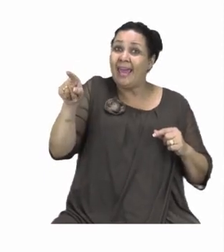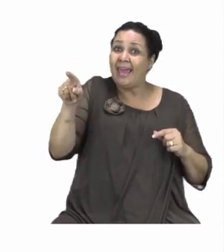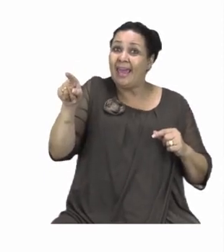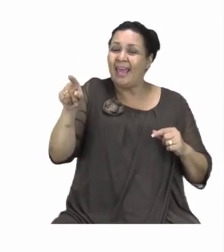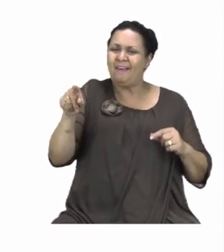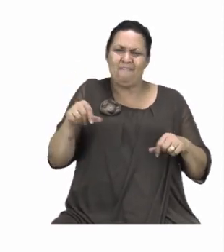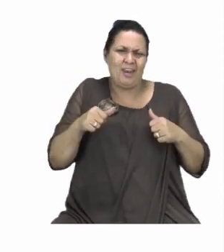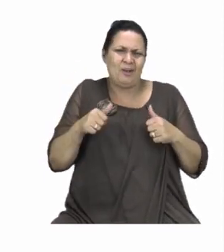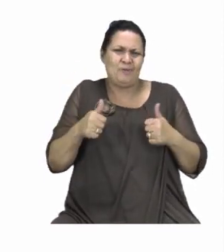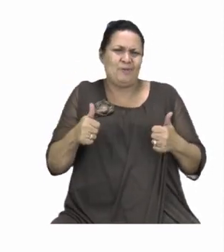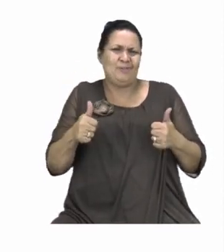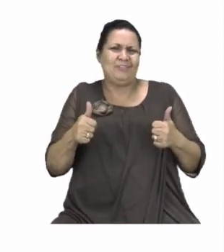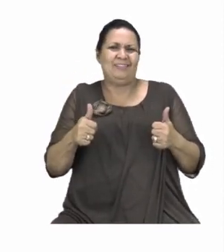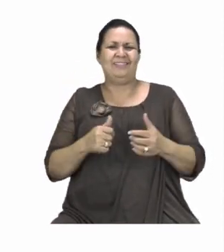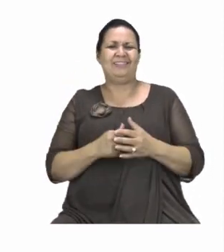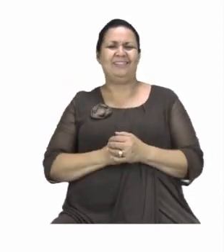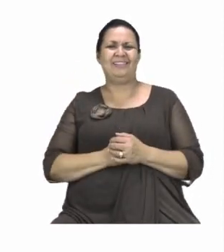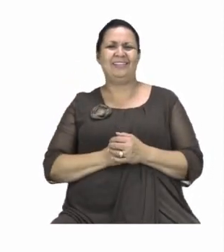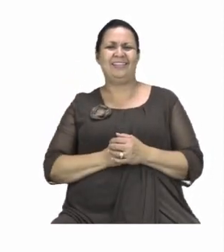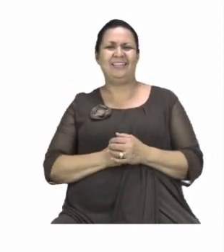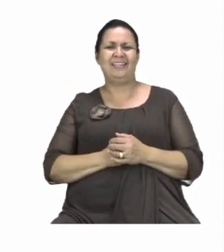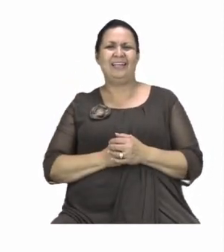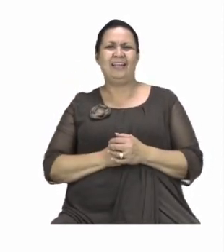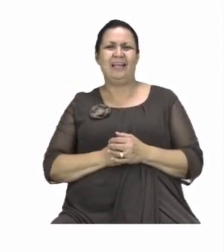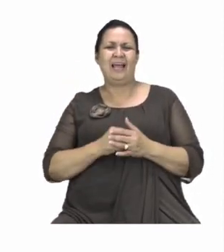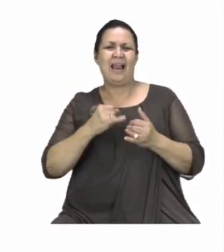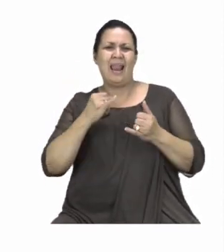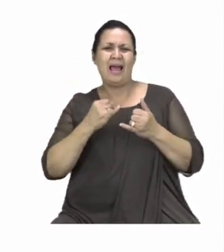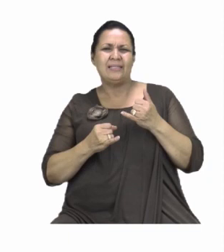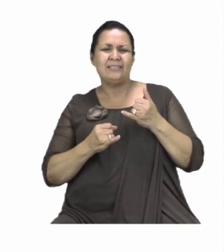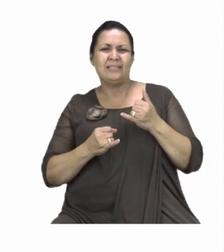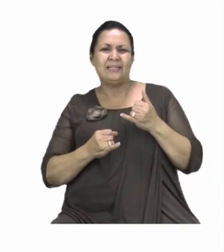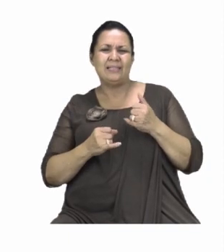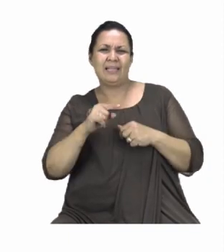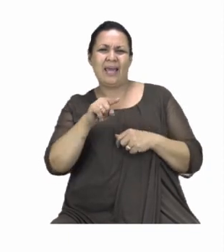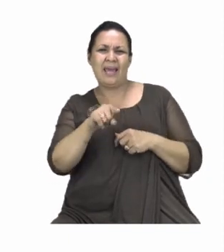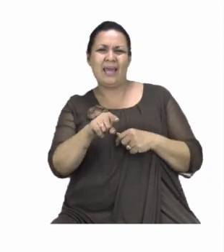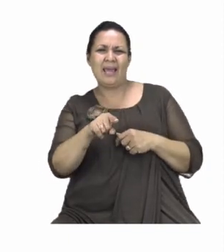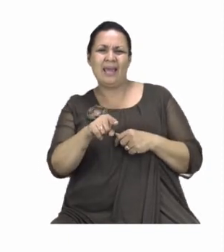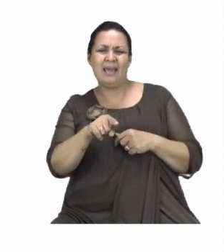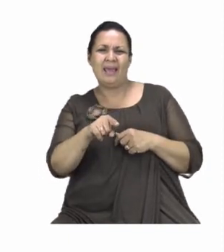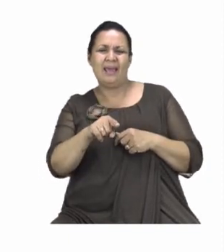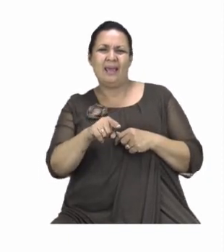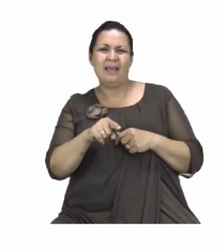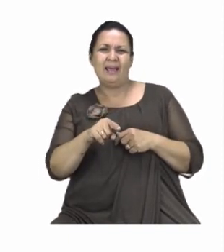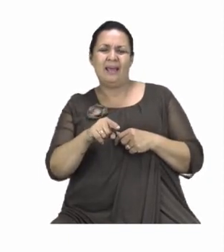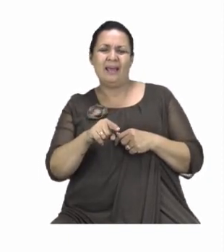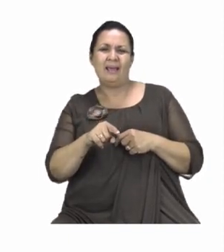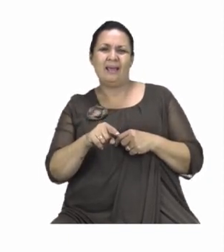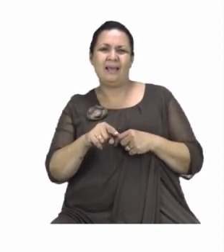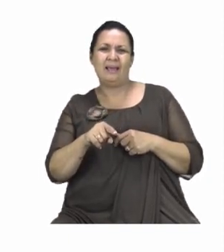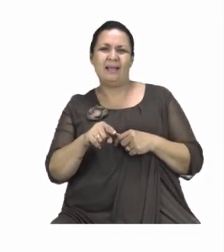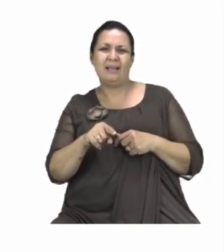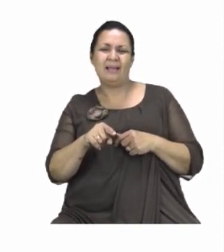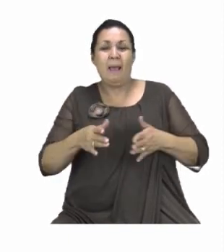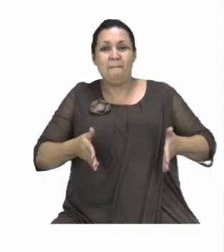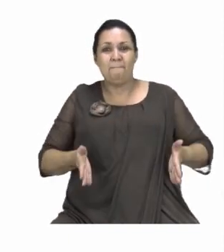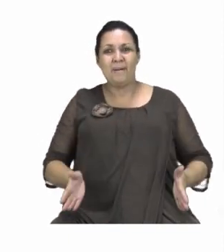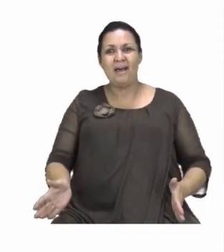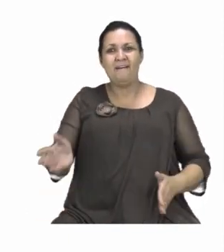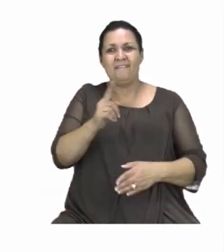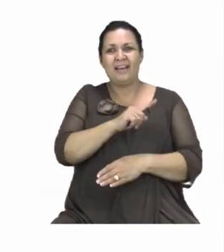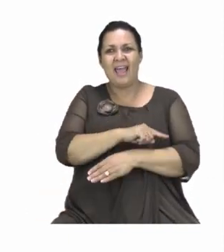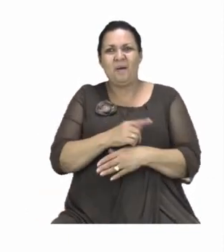Very good. And last but not least, let's point to the word birthday.